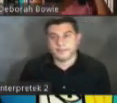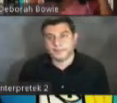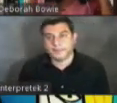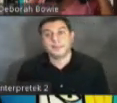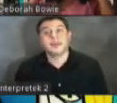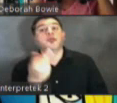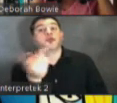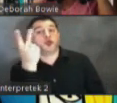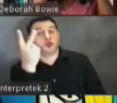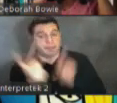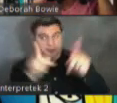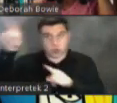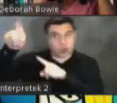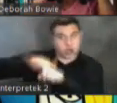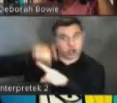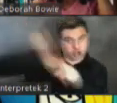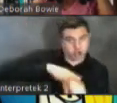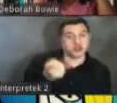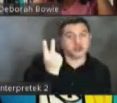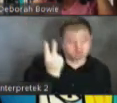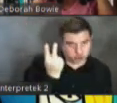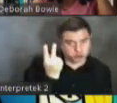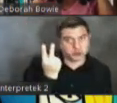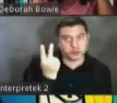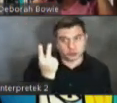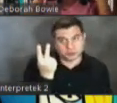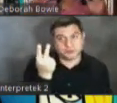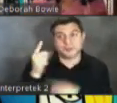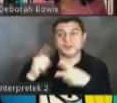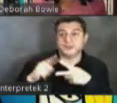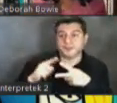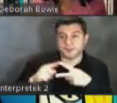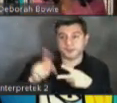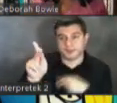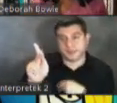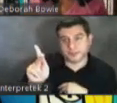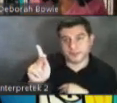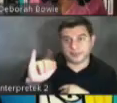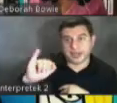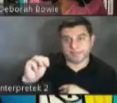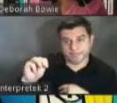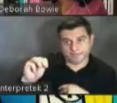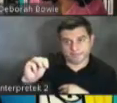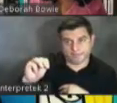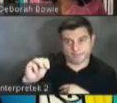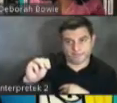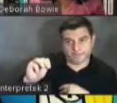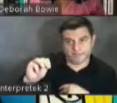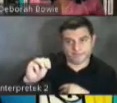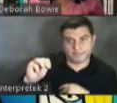now. The first is Kim, excuse me, Kim Tanzer. Kim, you have 3